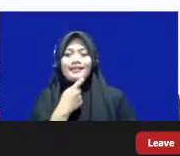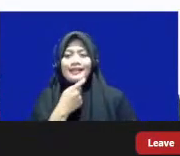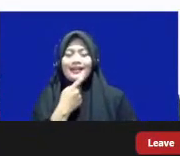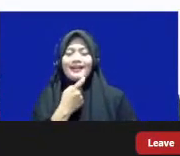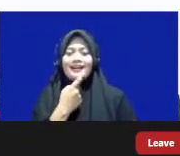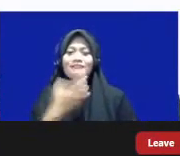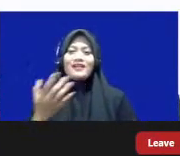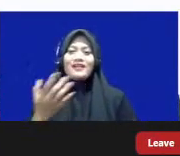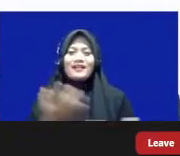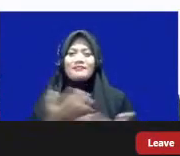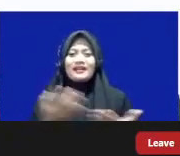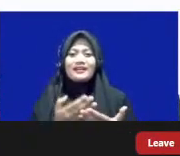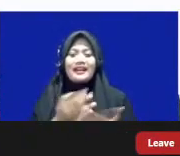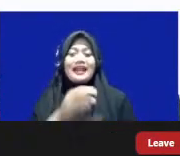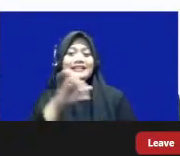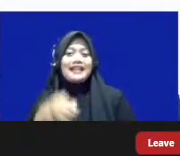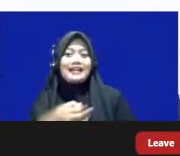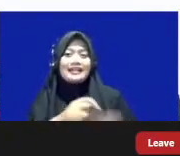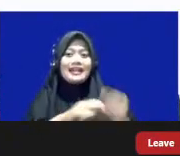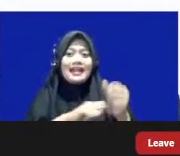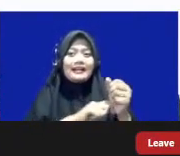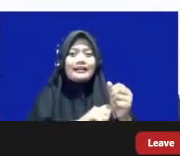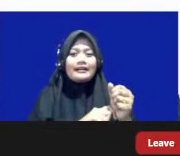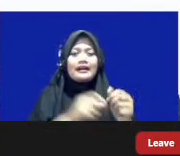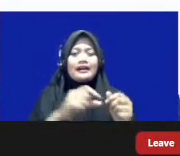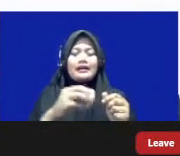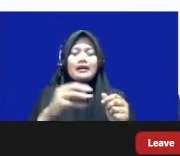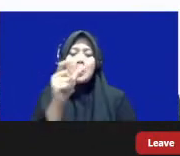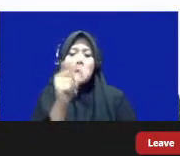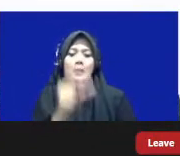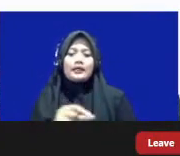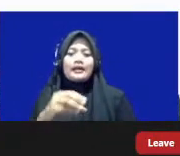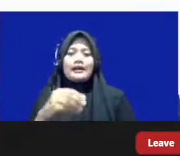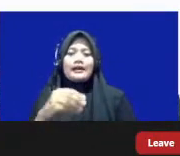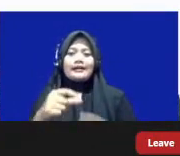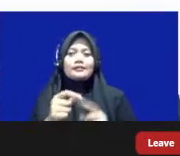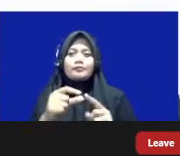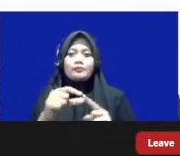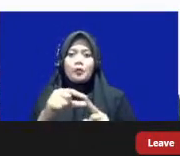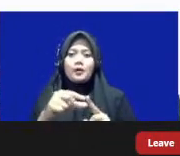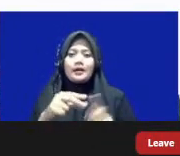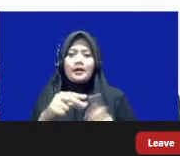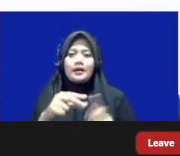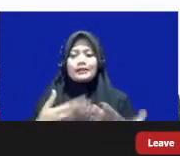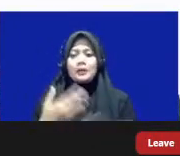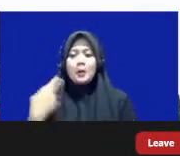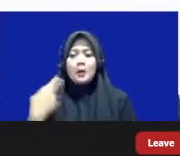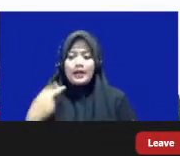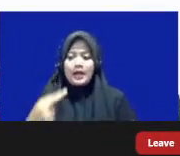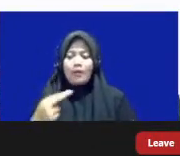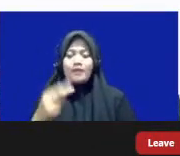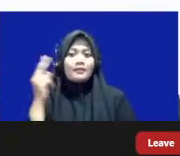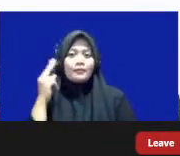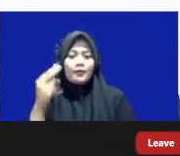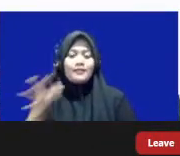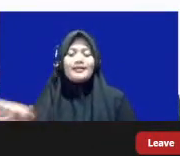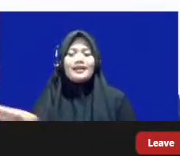Our women volunteers were one third. They were behind in numbers